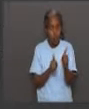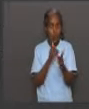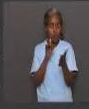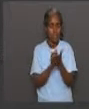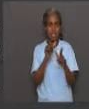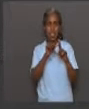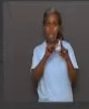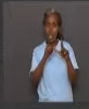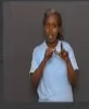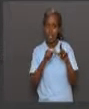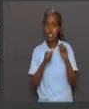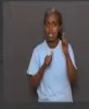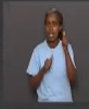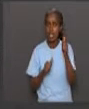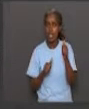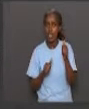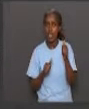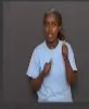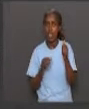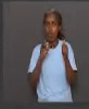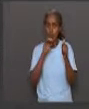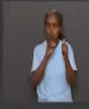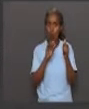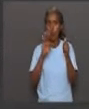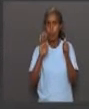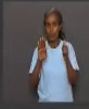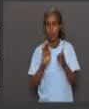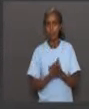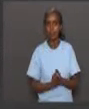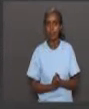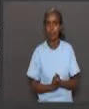that angles AOB,